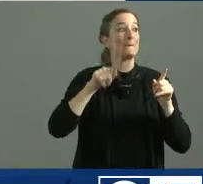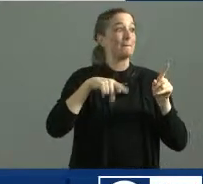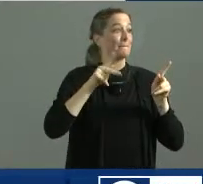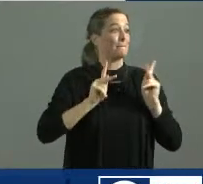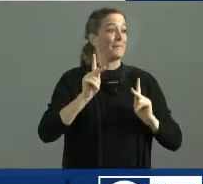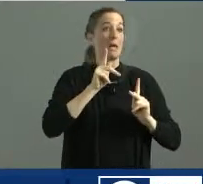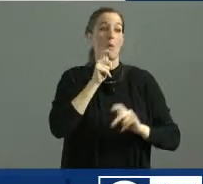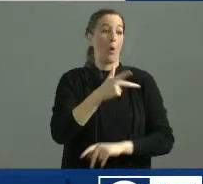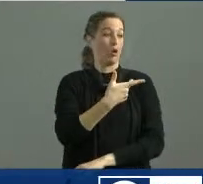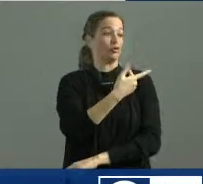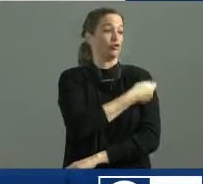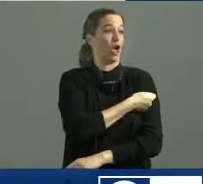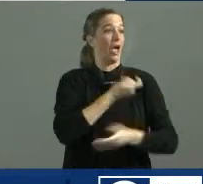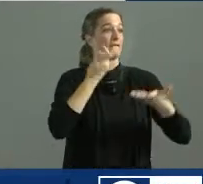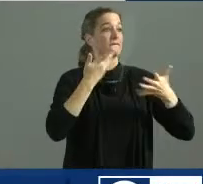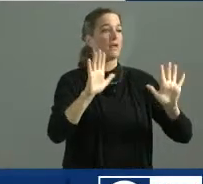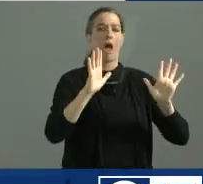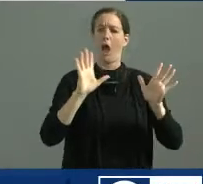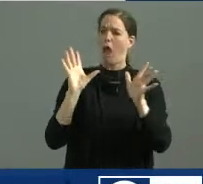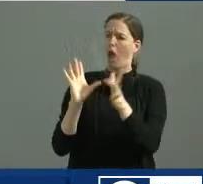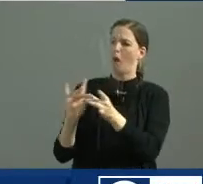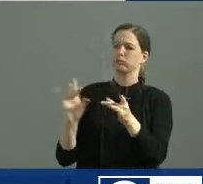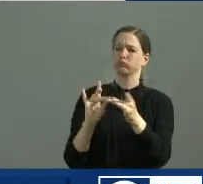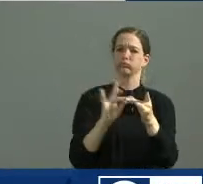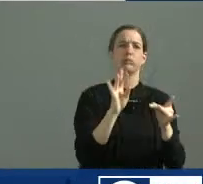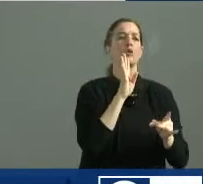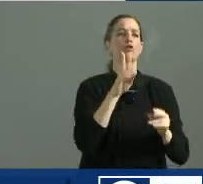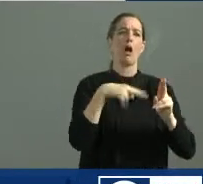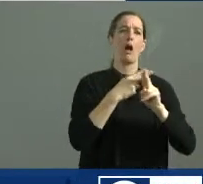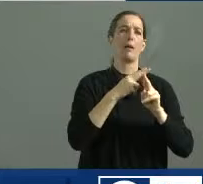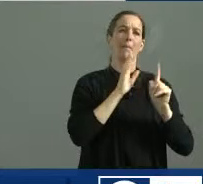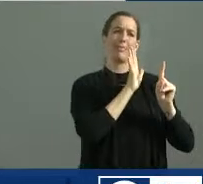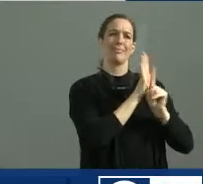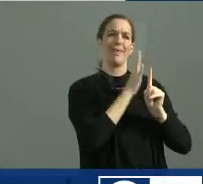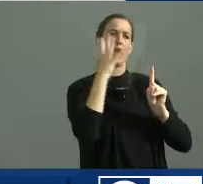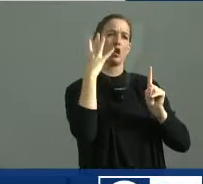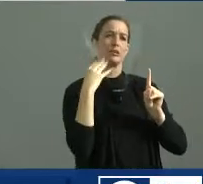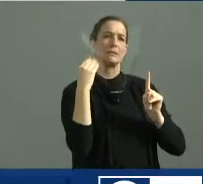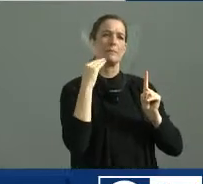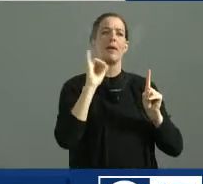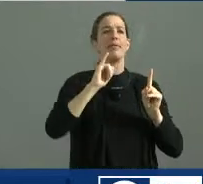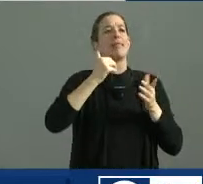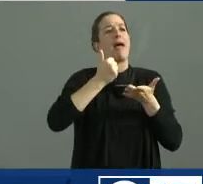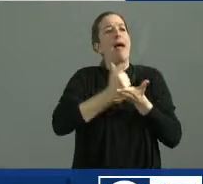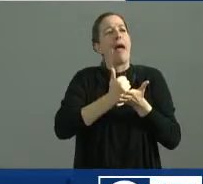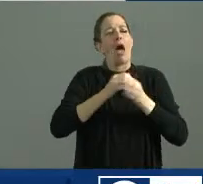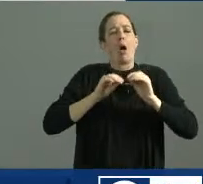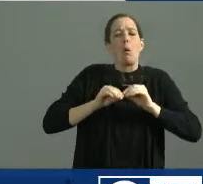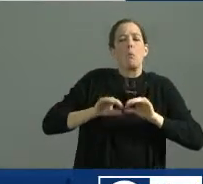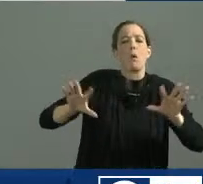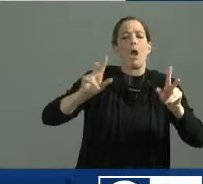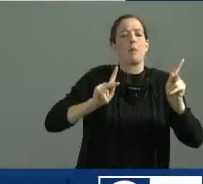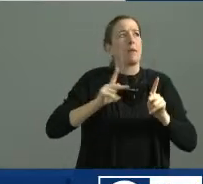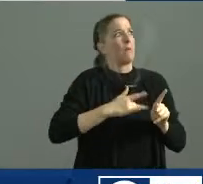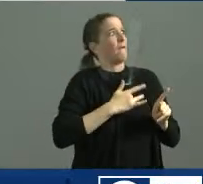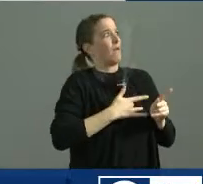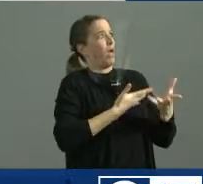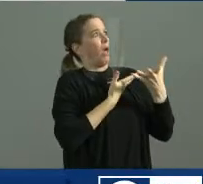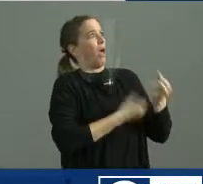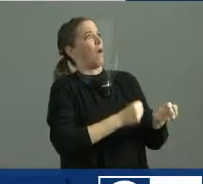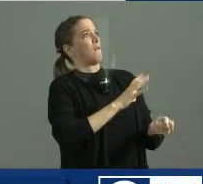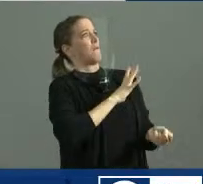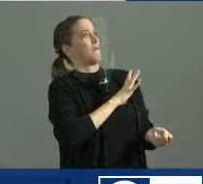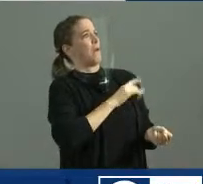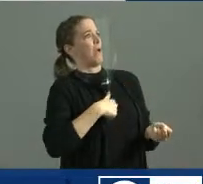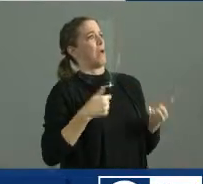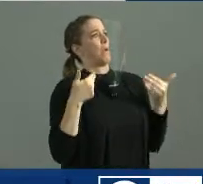been comfortable getting vaccinated early on may opt to get vaccinated later. Okay, one more thing to make